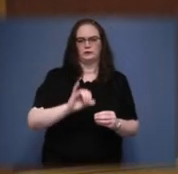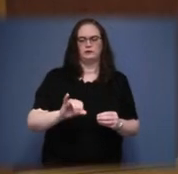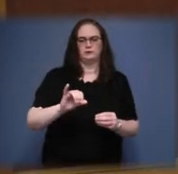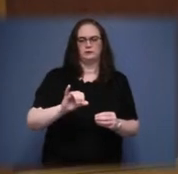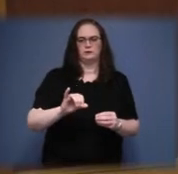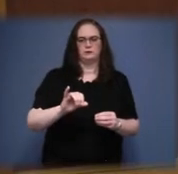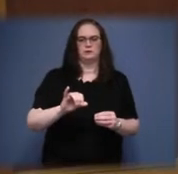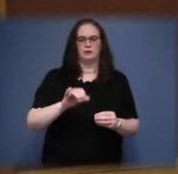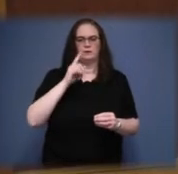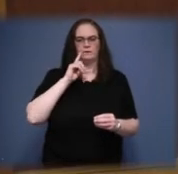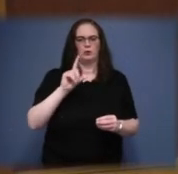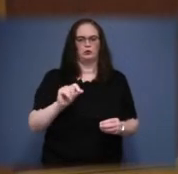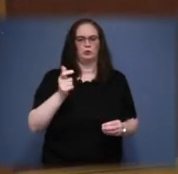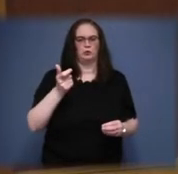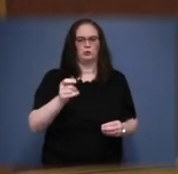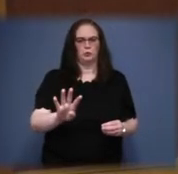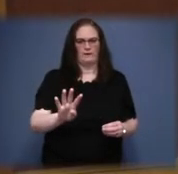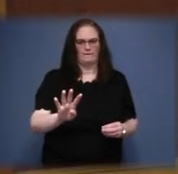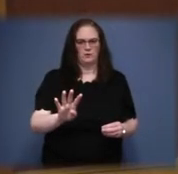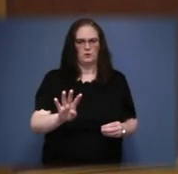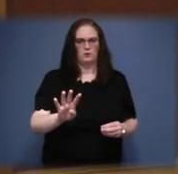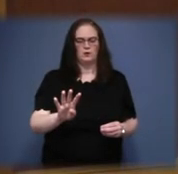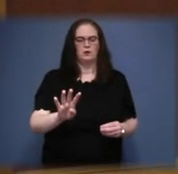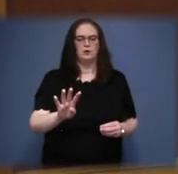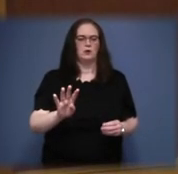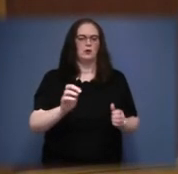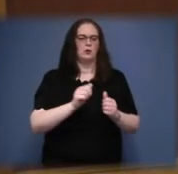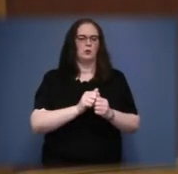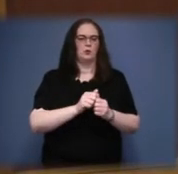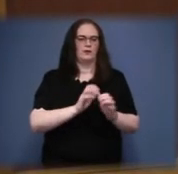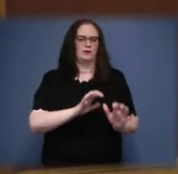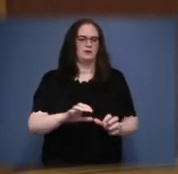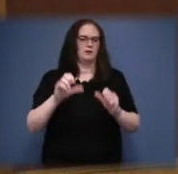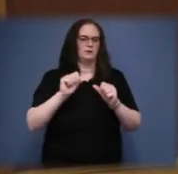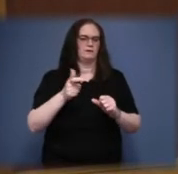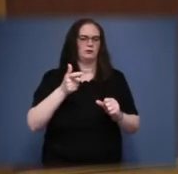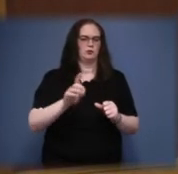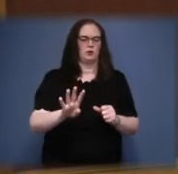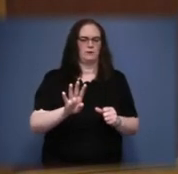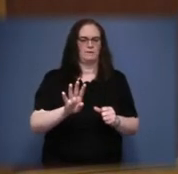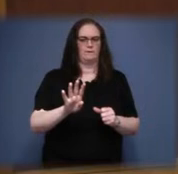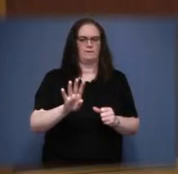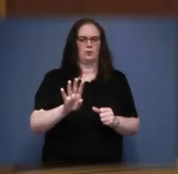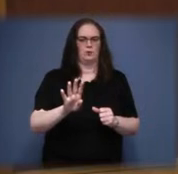for 2024. With the adoption of the 24 budget